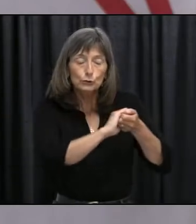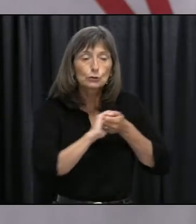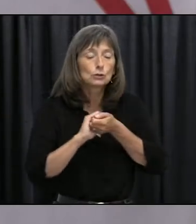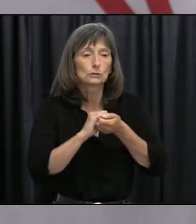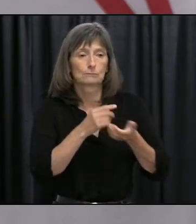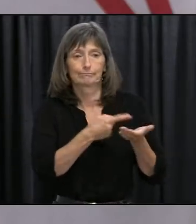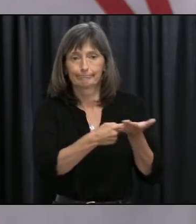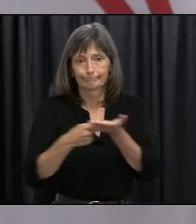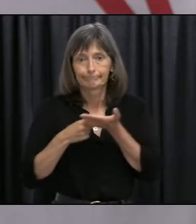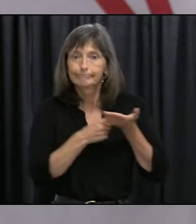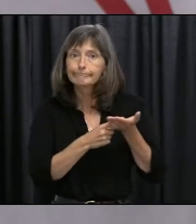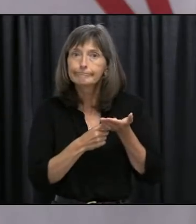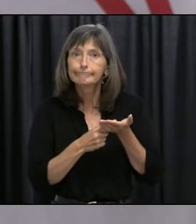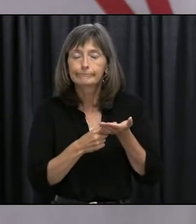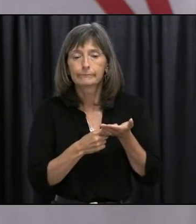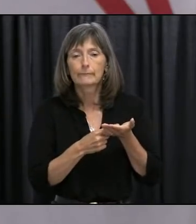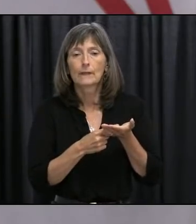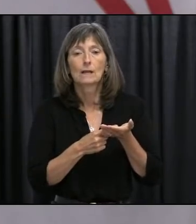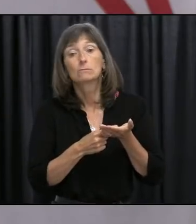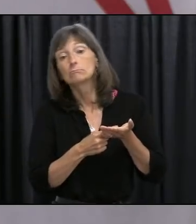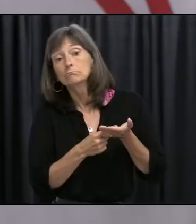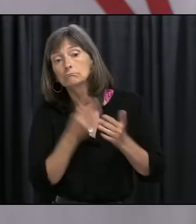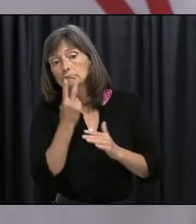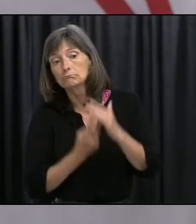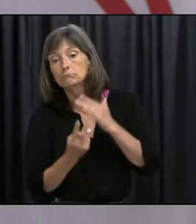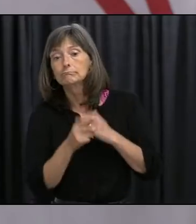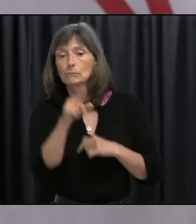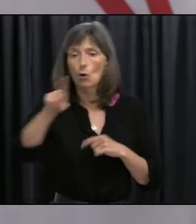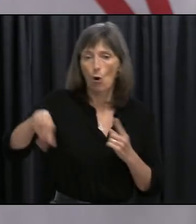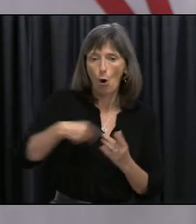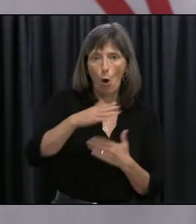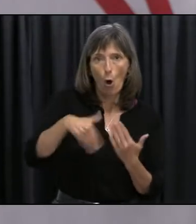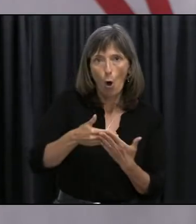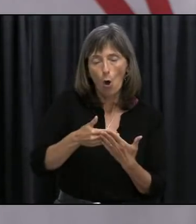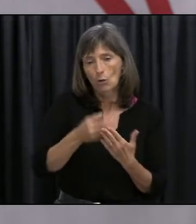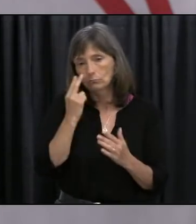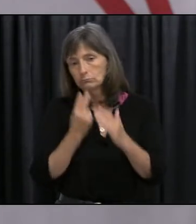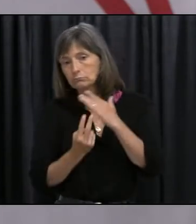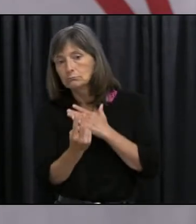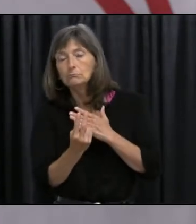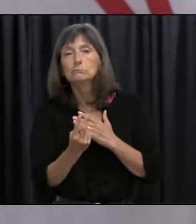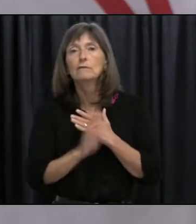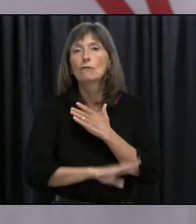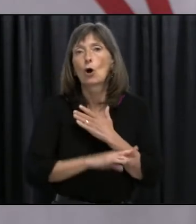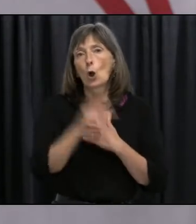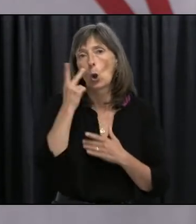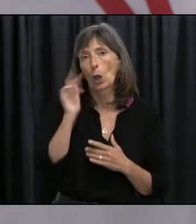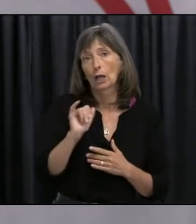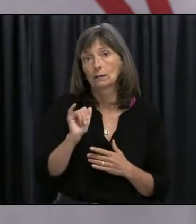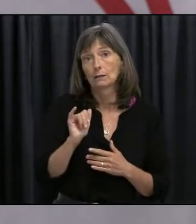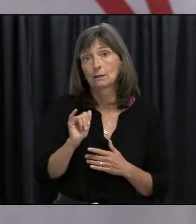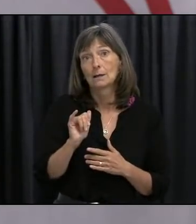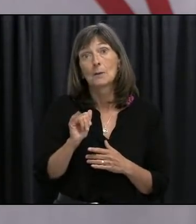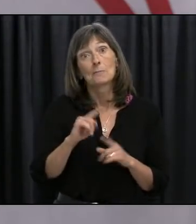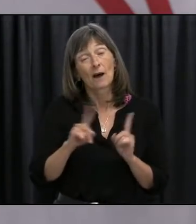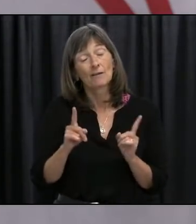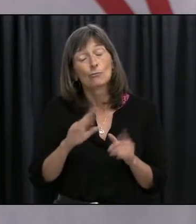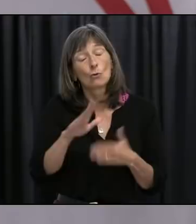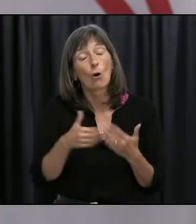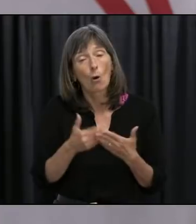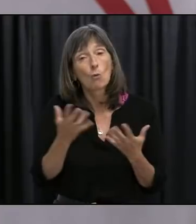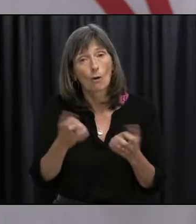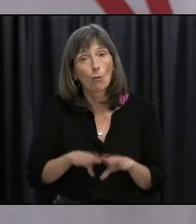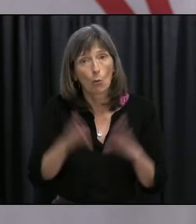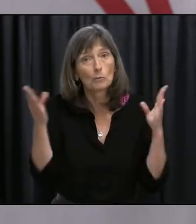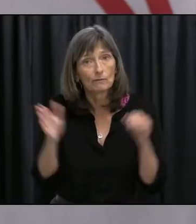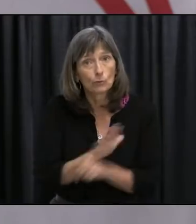valuable input in what September would look like, realizing that we all want to see schools open. So this is not about,